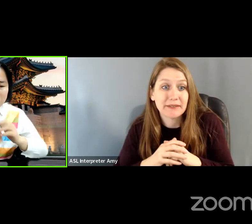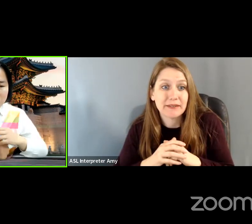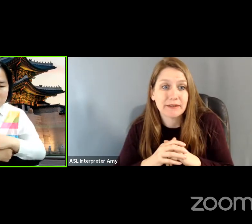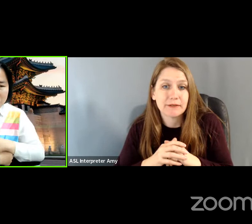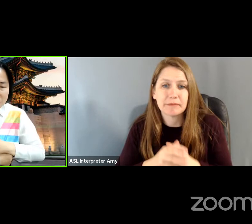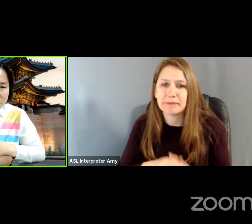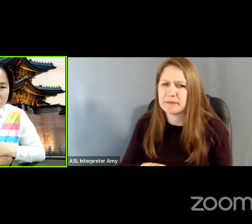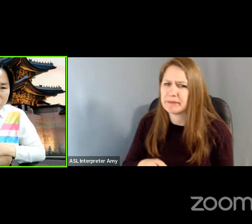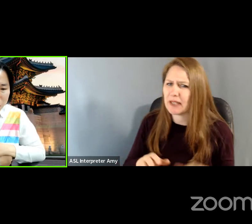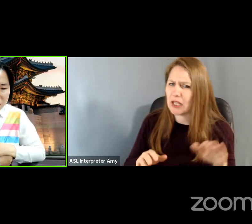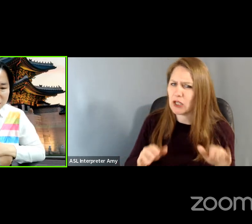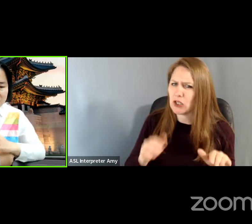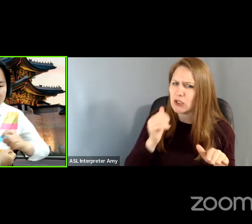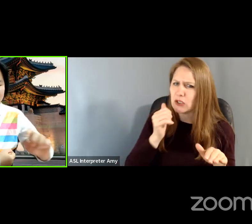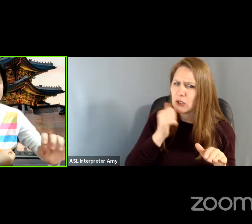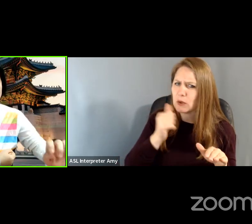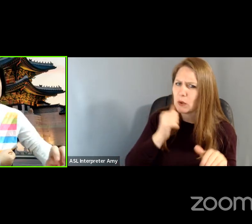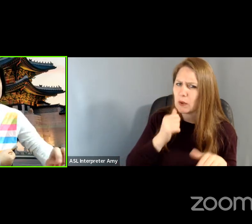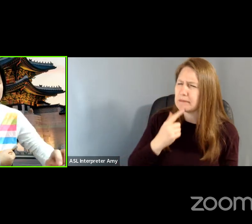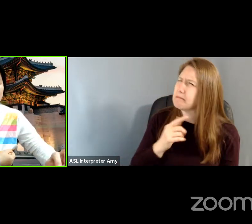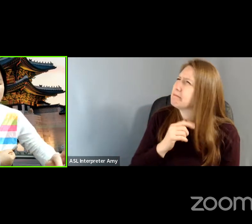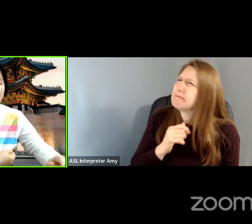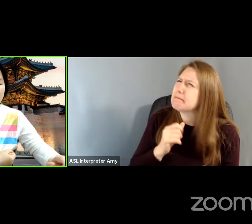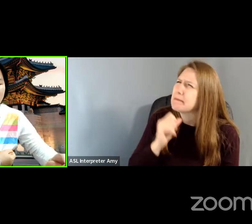That's not my mother's voice.